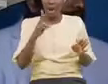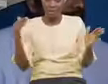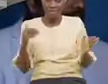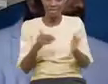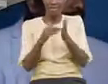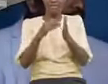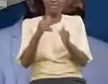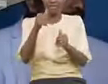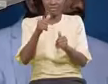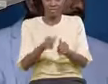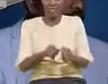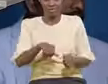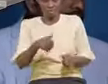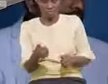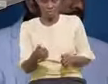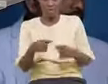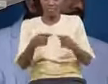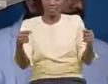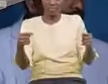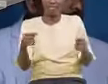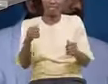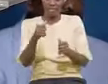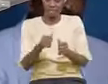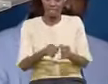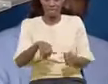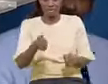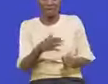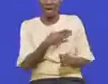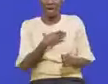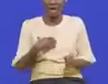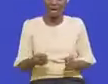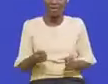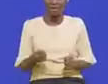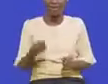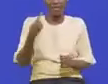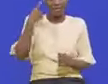Eye ame ɖeka ma kple velia ma wotsi tre wo nɔnɔewo ŋutsi.